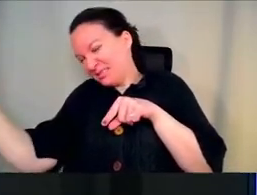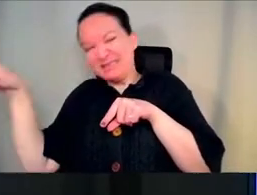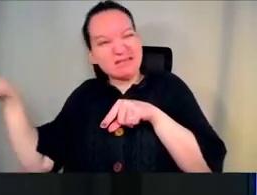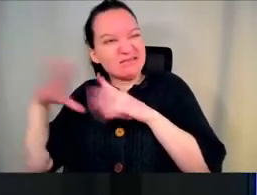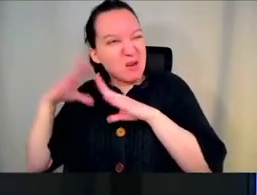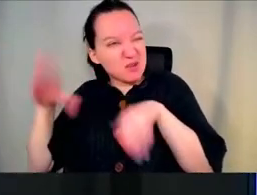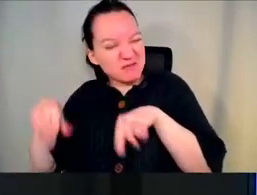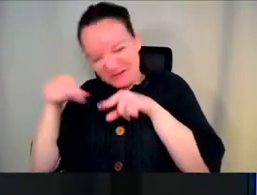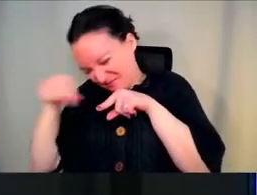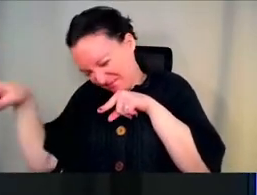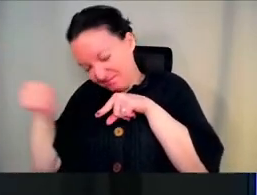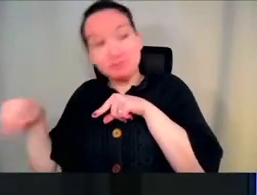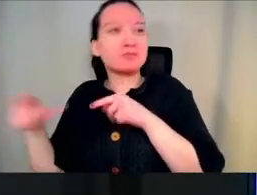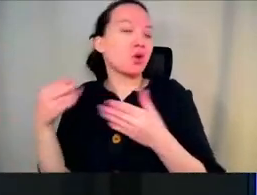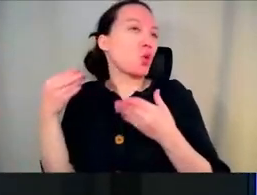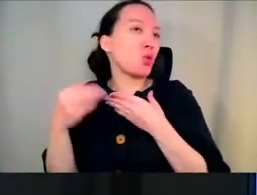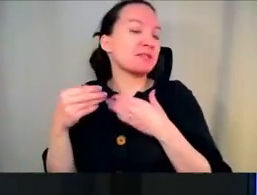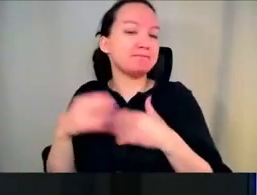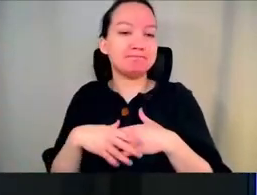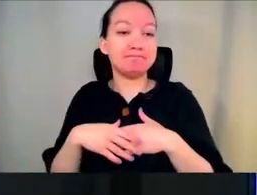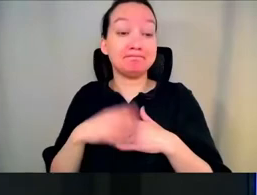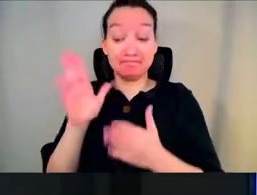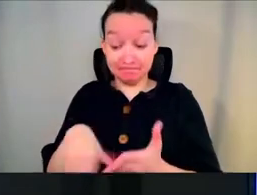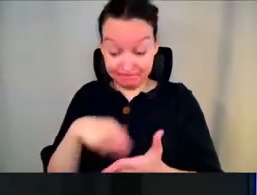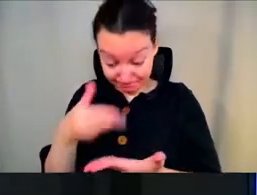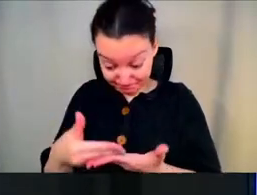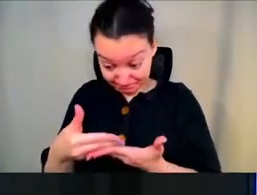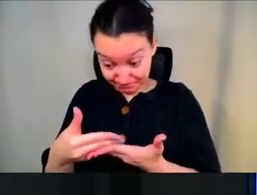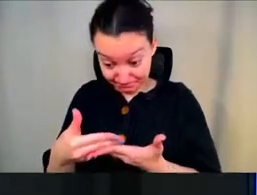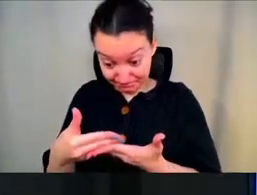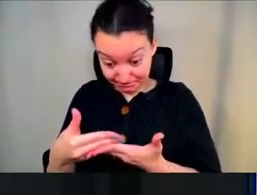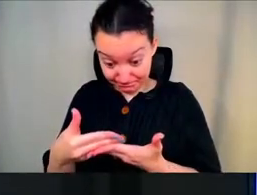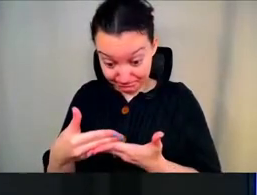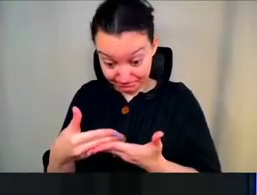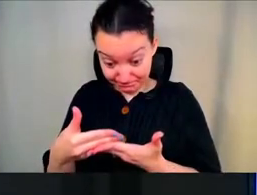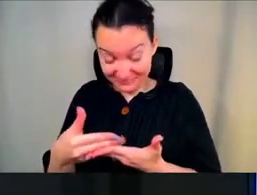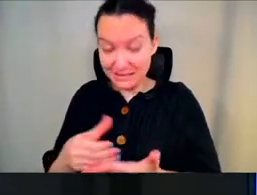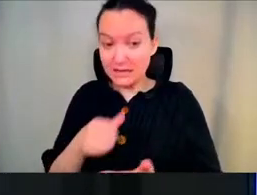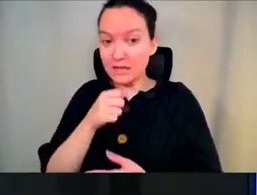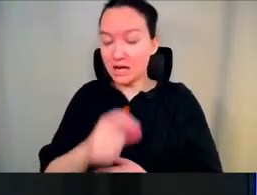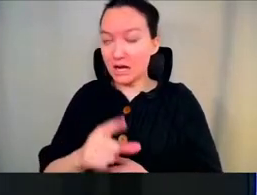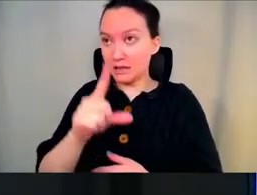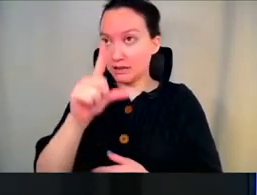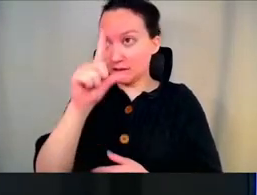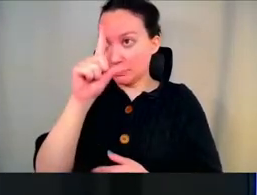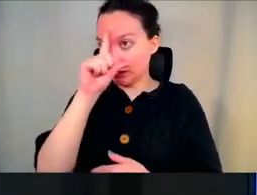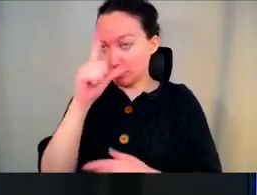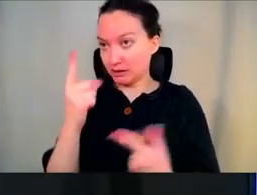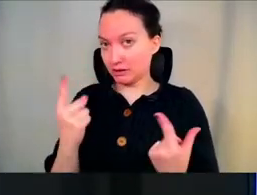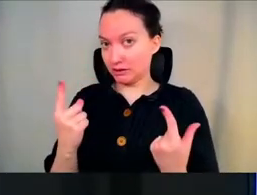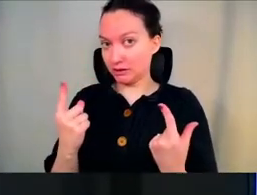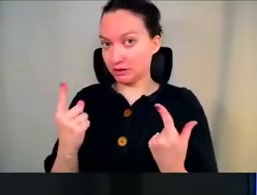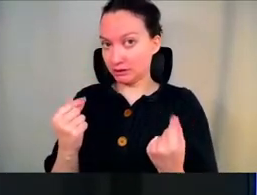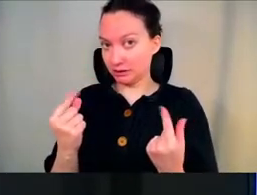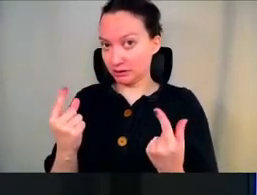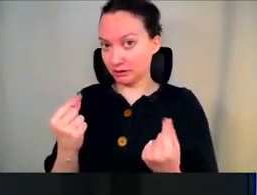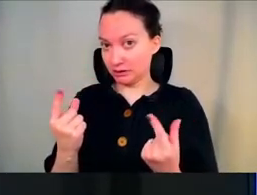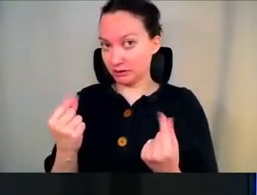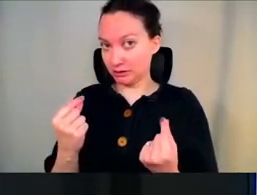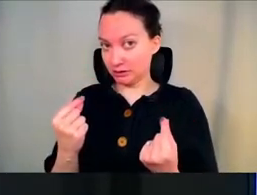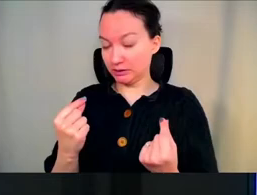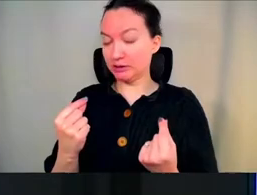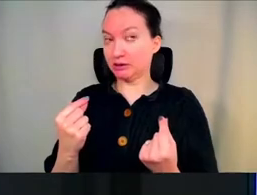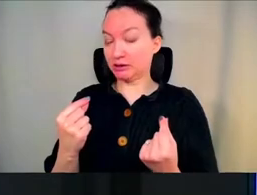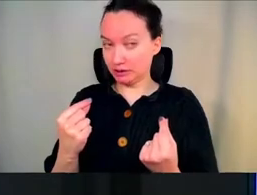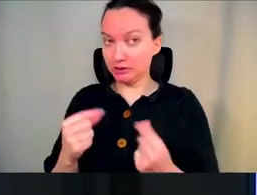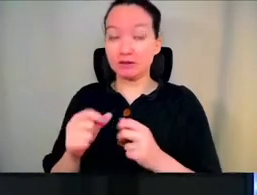okay? So we're close. We get there, and we've not thought what we're going to do yet. So